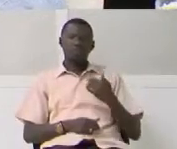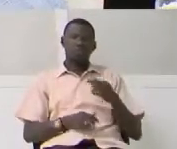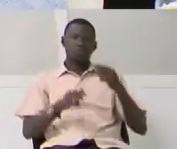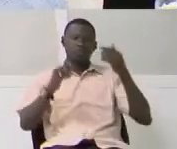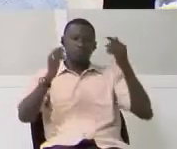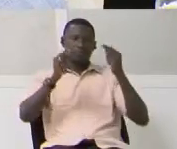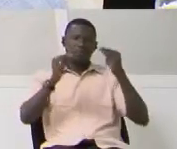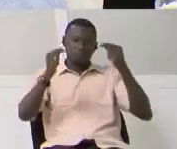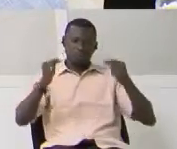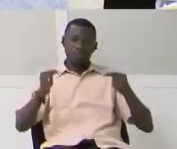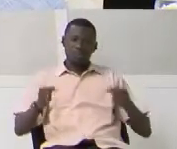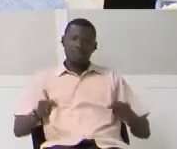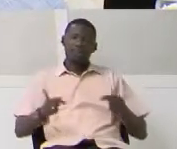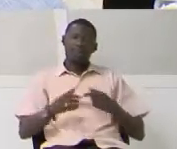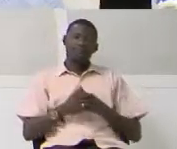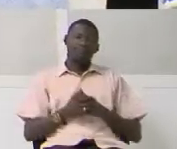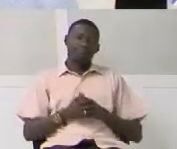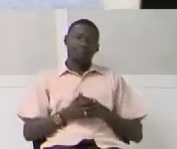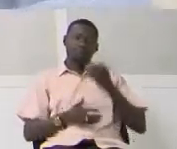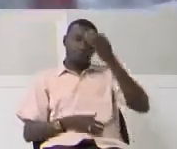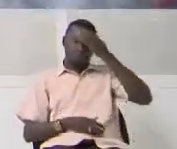please.